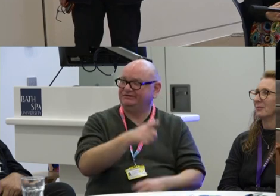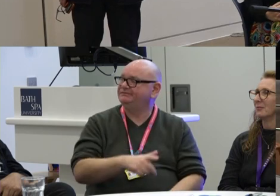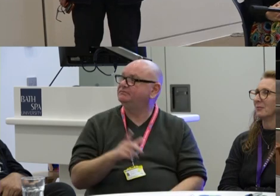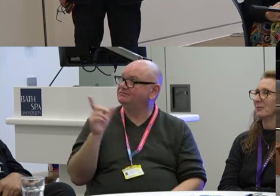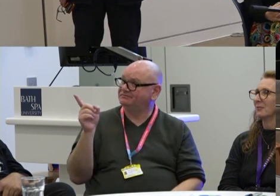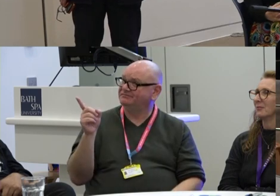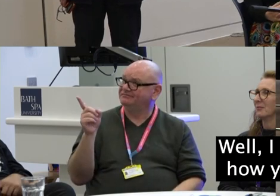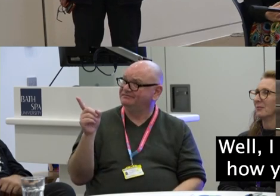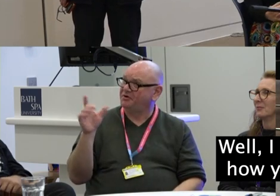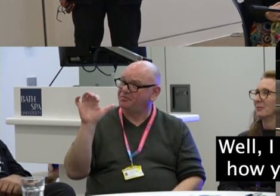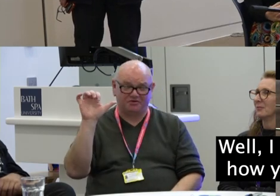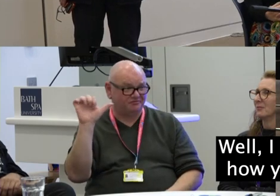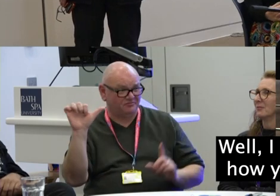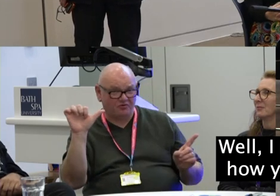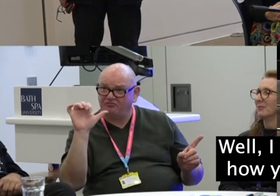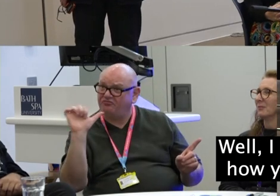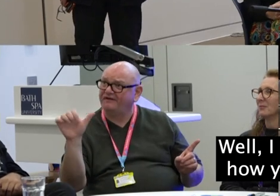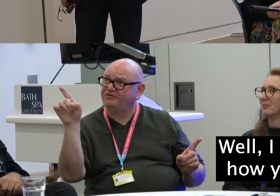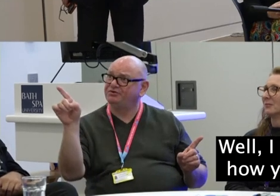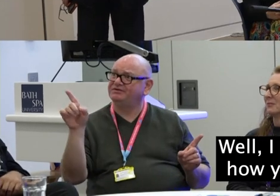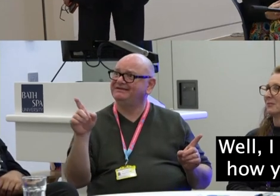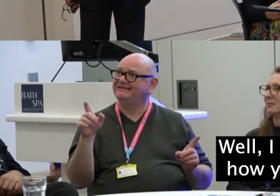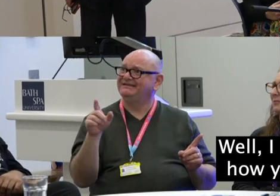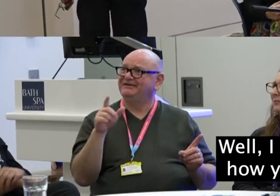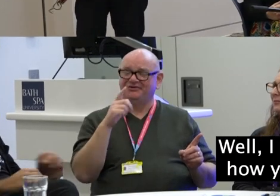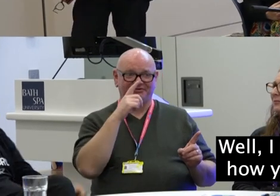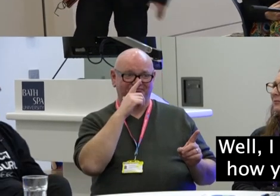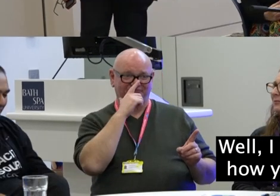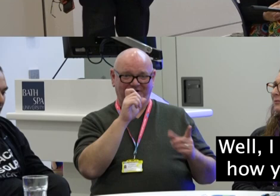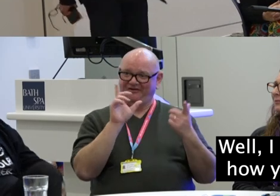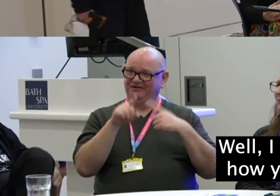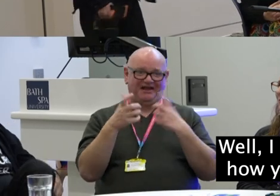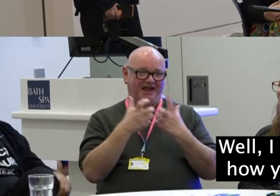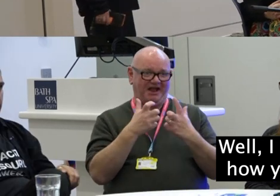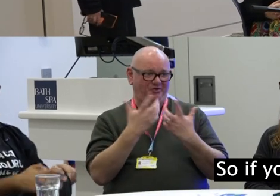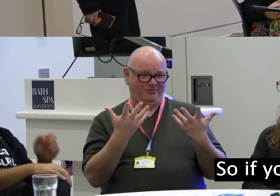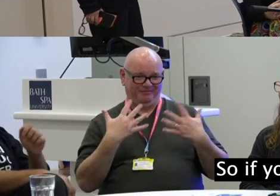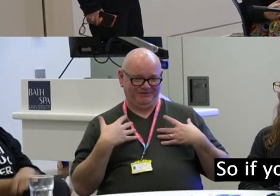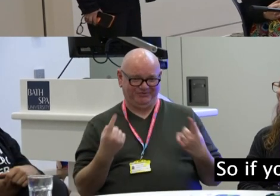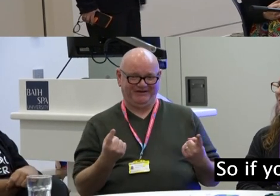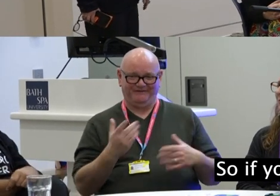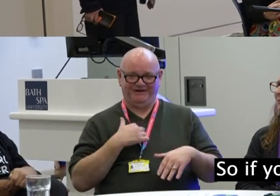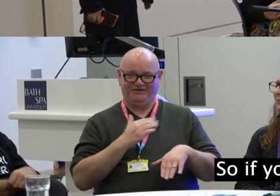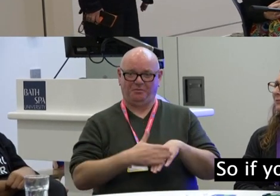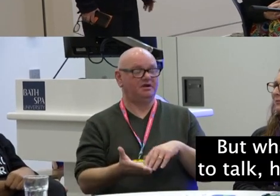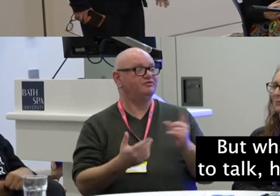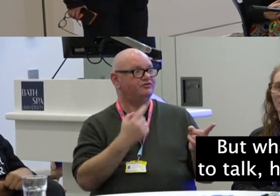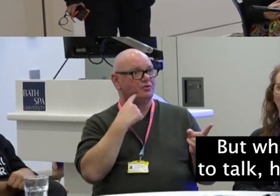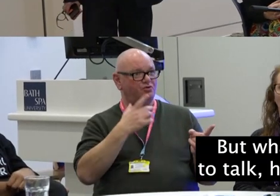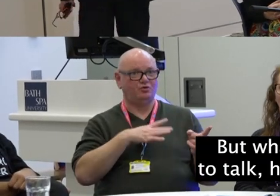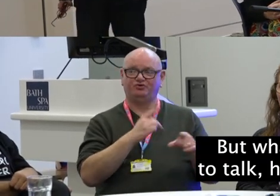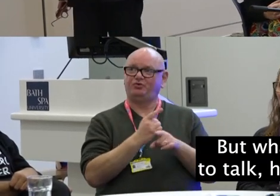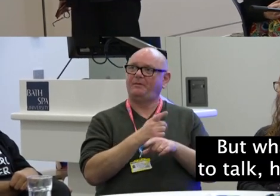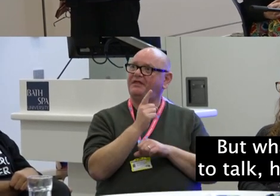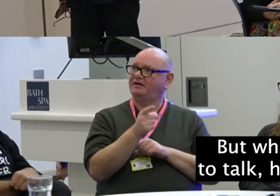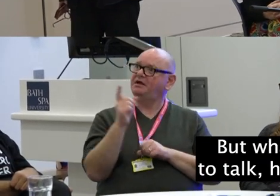with? Well, I mean, like you can type out how you want kind of thing, so I don't mind. So who would like to speak about that? But what I